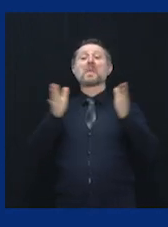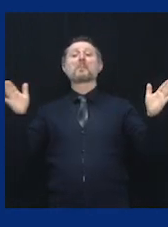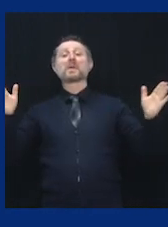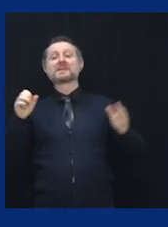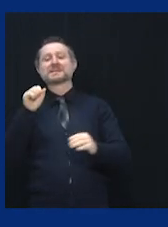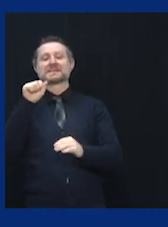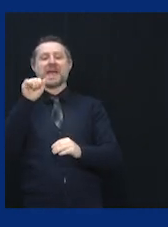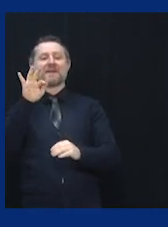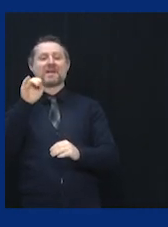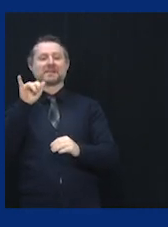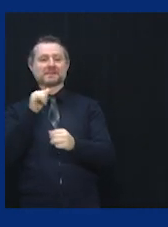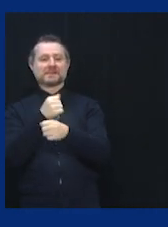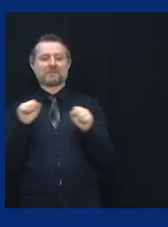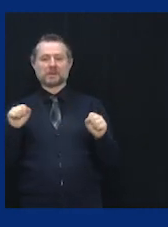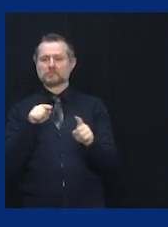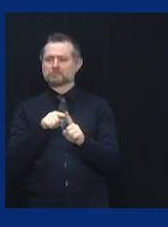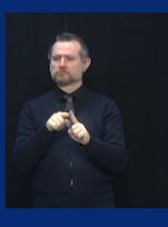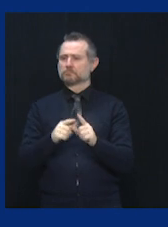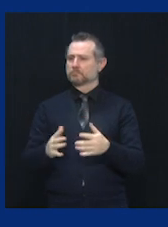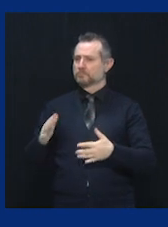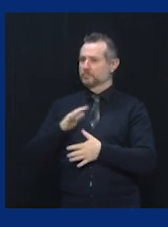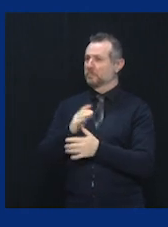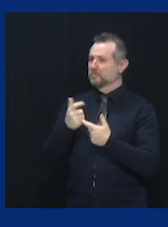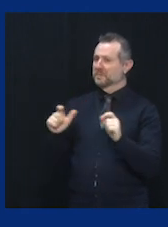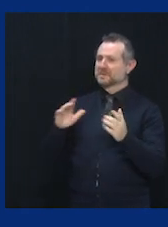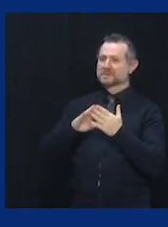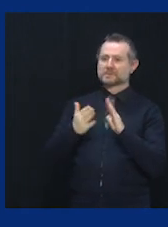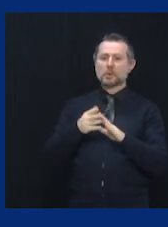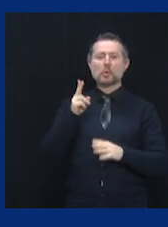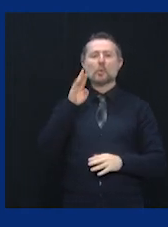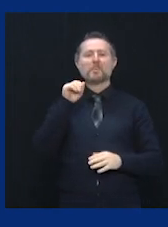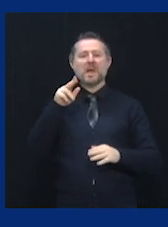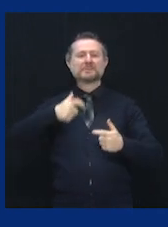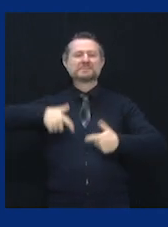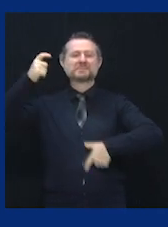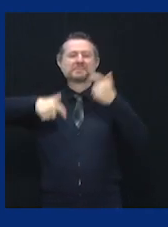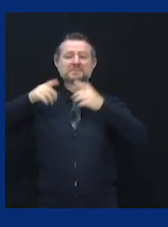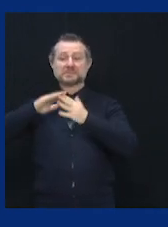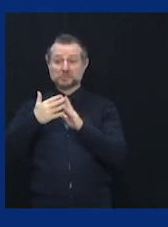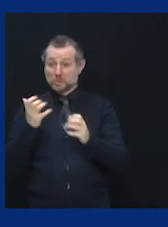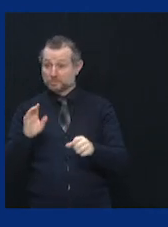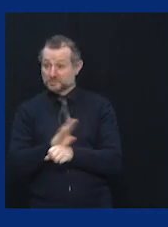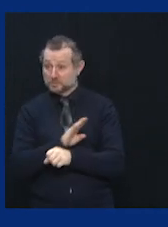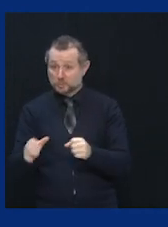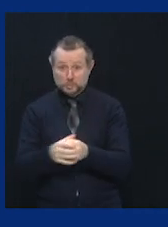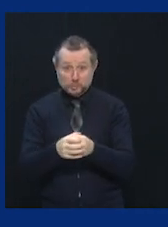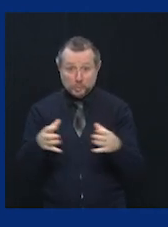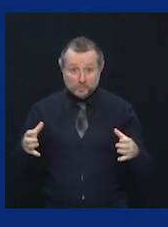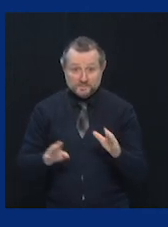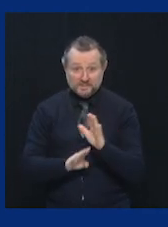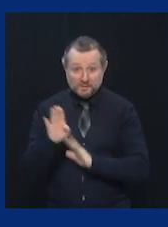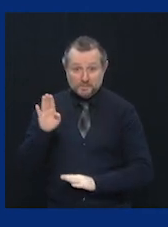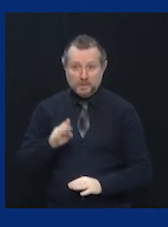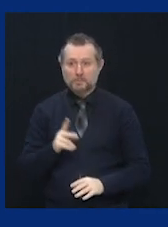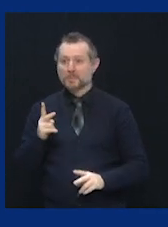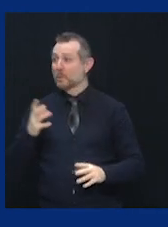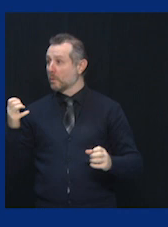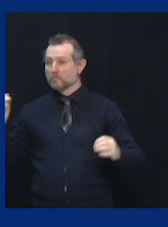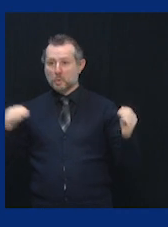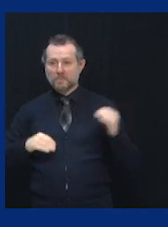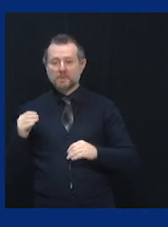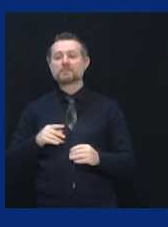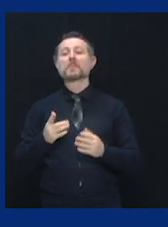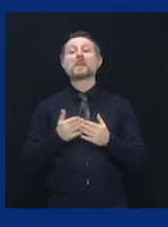areas. You want businesses to grow, you want people to move in, public safety